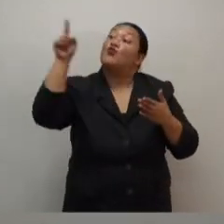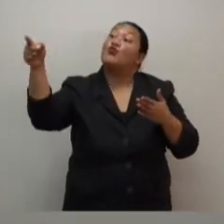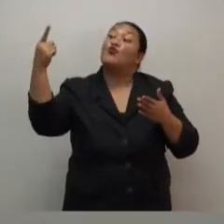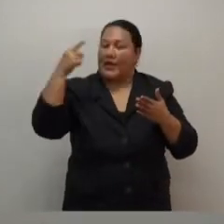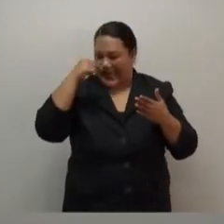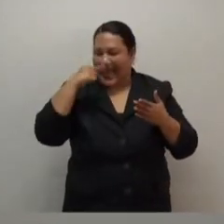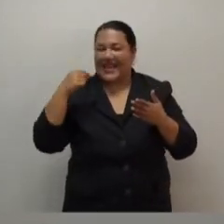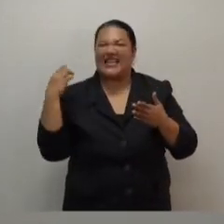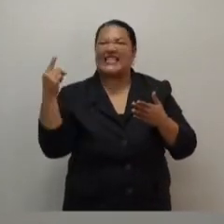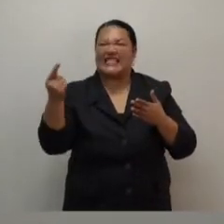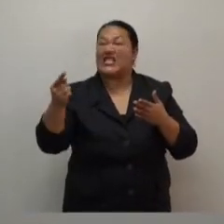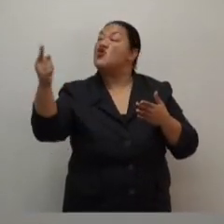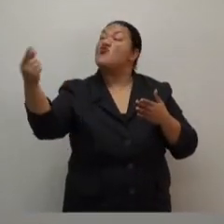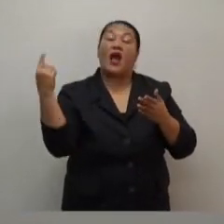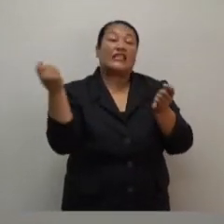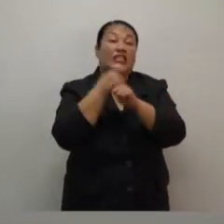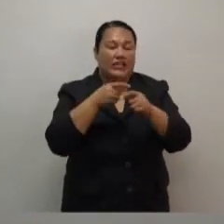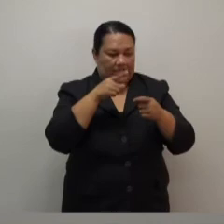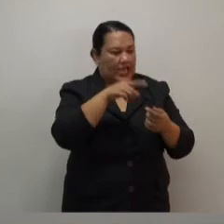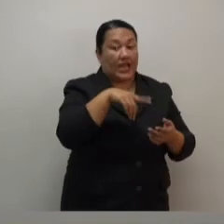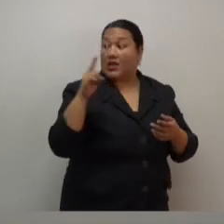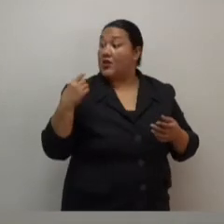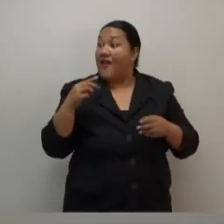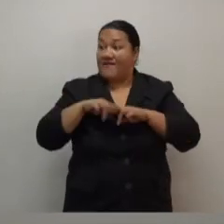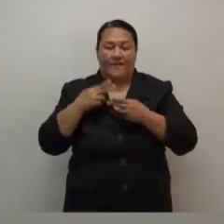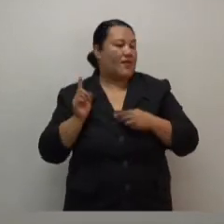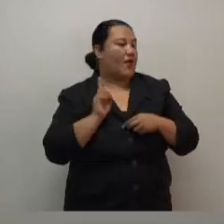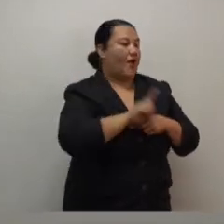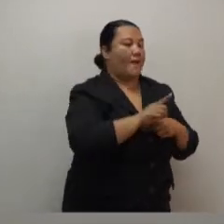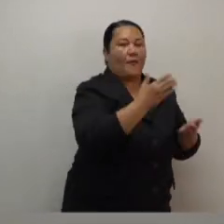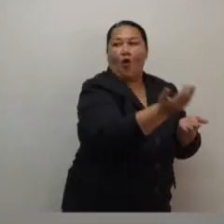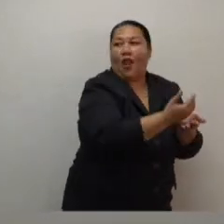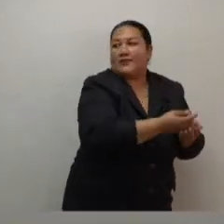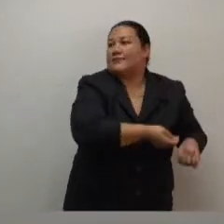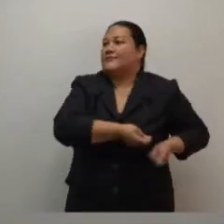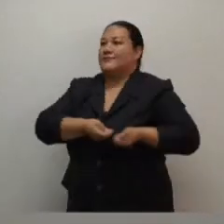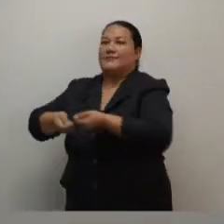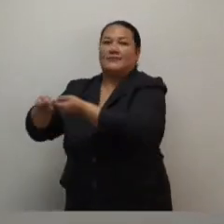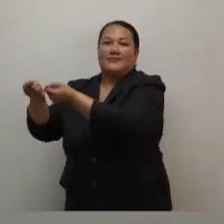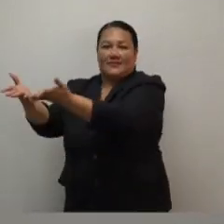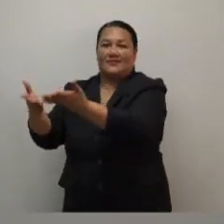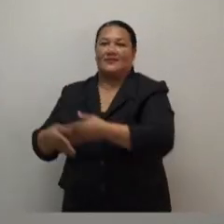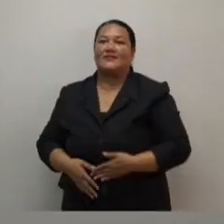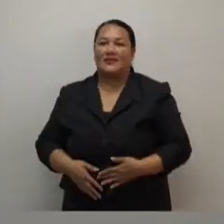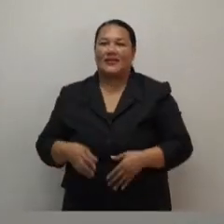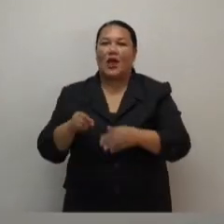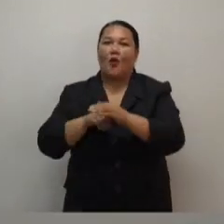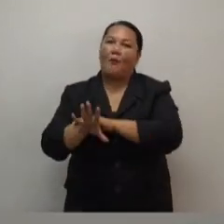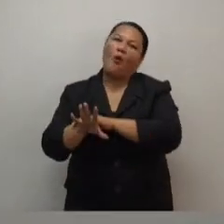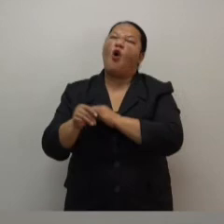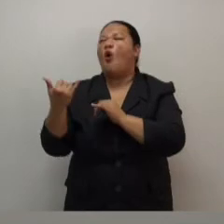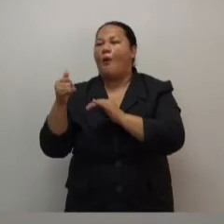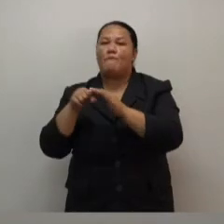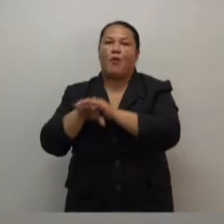for them. They don't have to continuously go running up and down. So we made it as easy as possible. Now, just